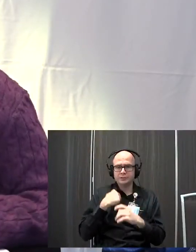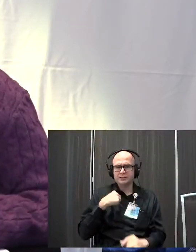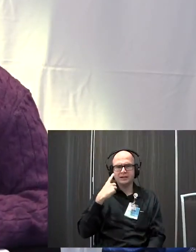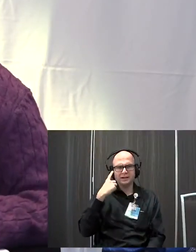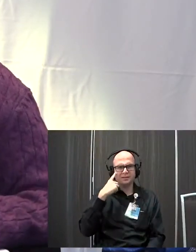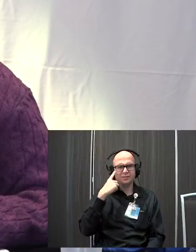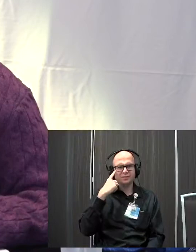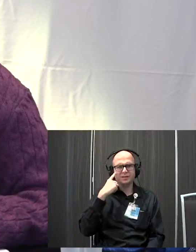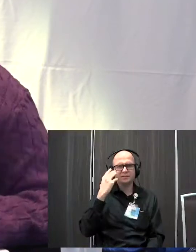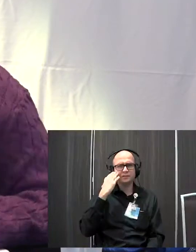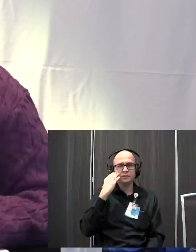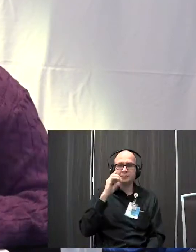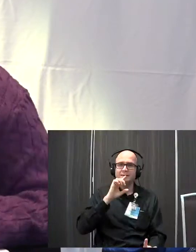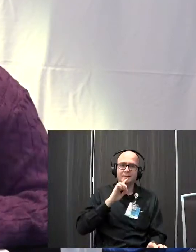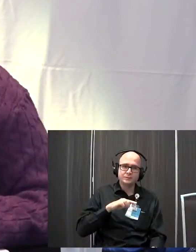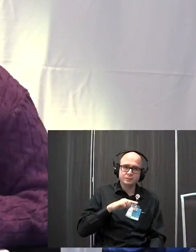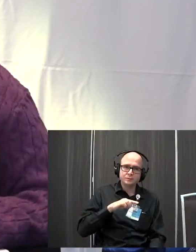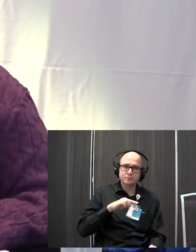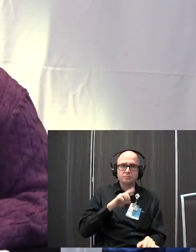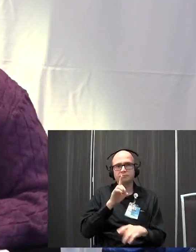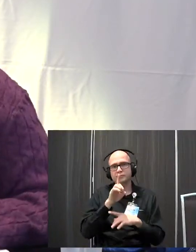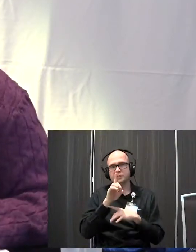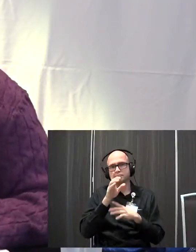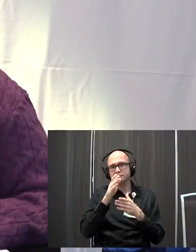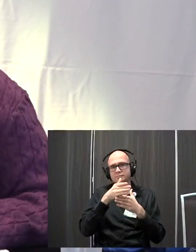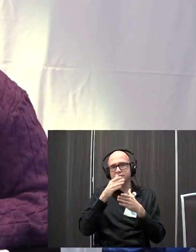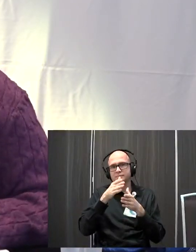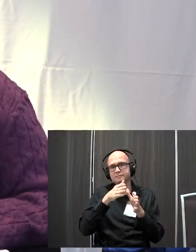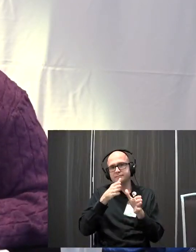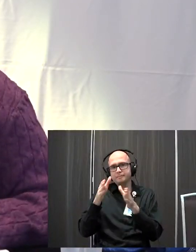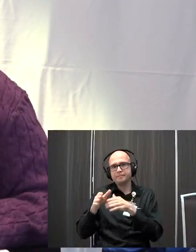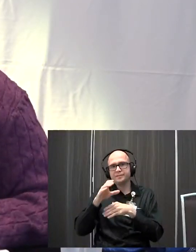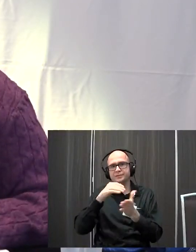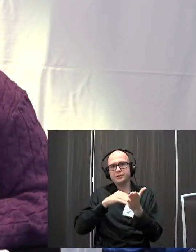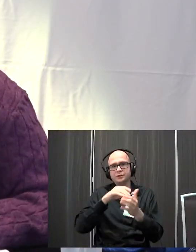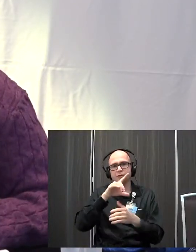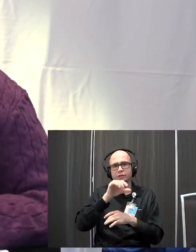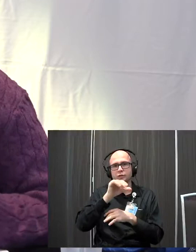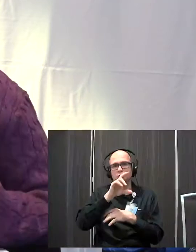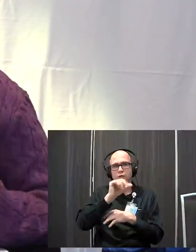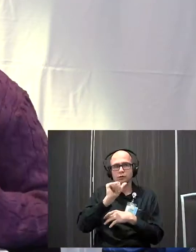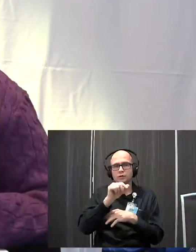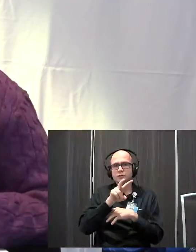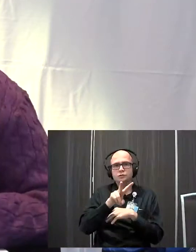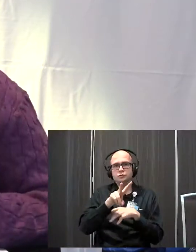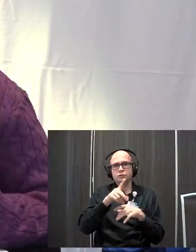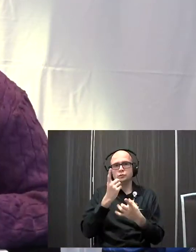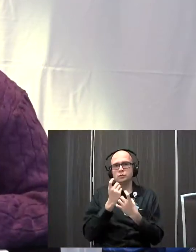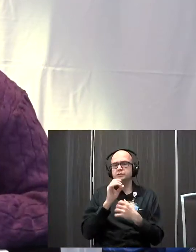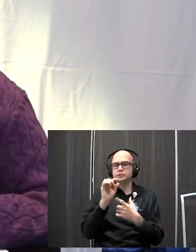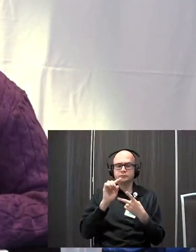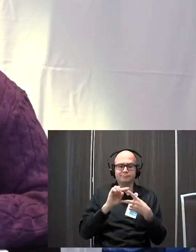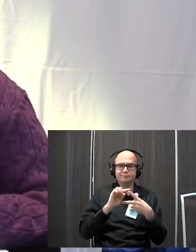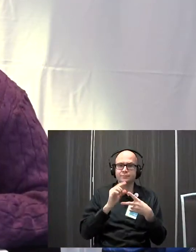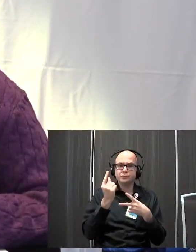will to some degree be answered, but we're going to move next into Dr. Laura, who the two questions are things like, what do I do